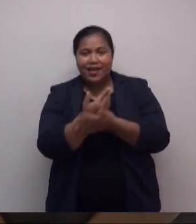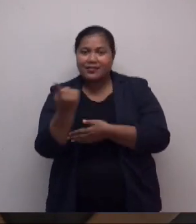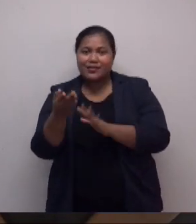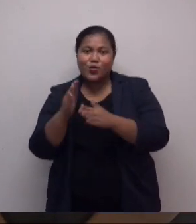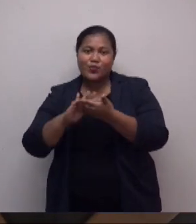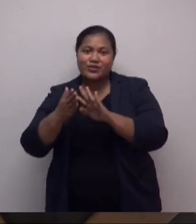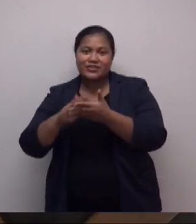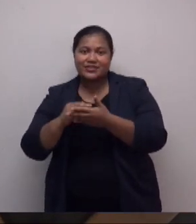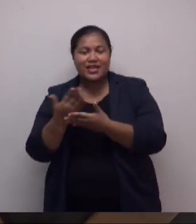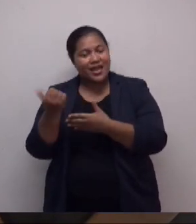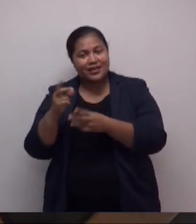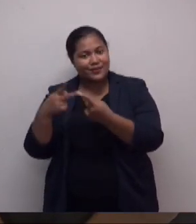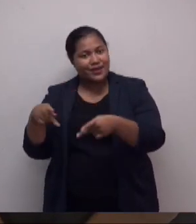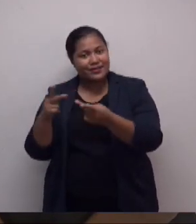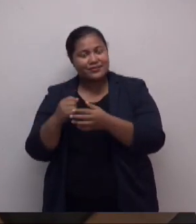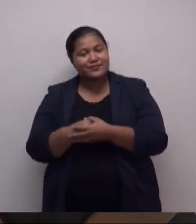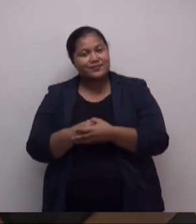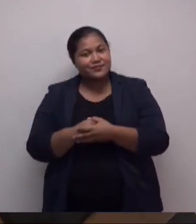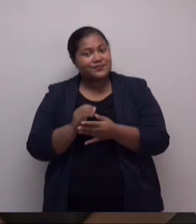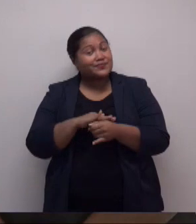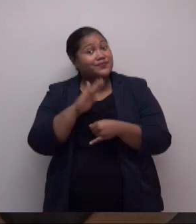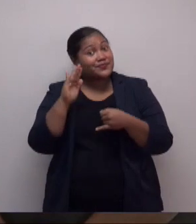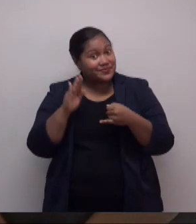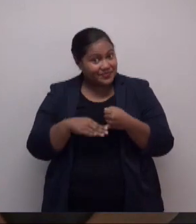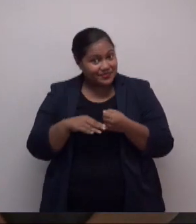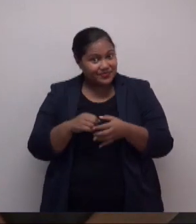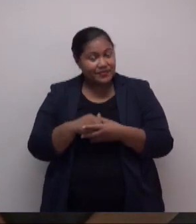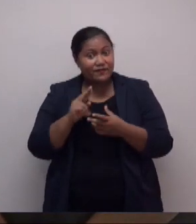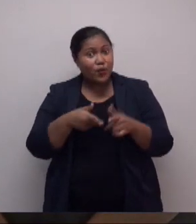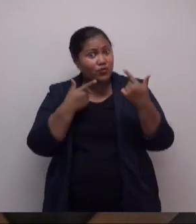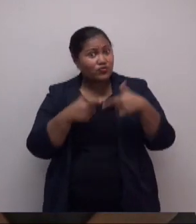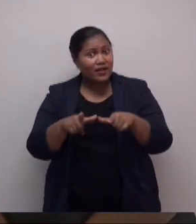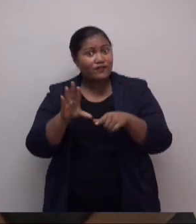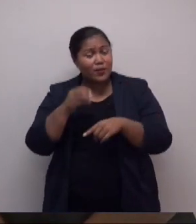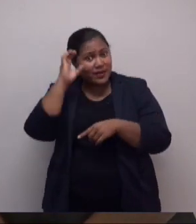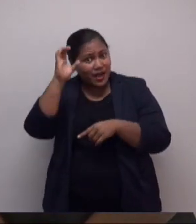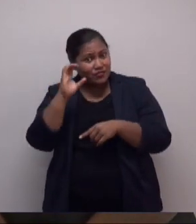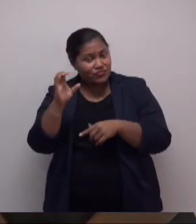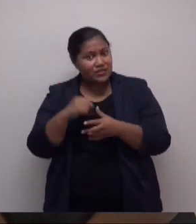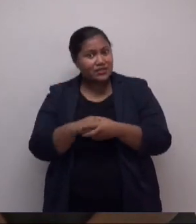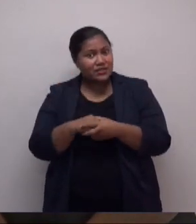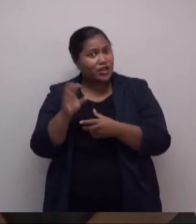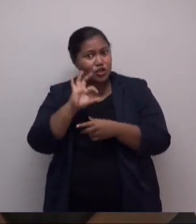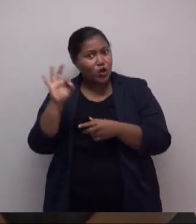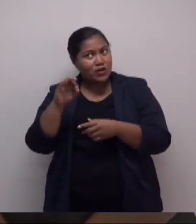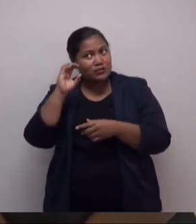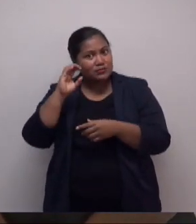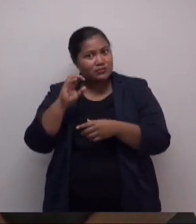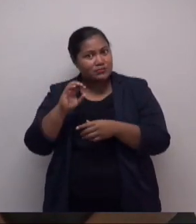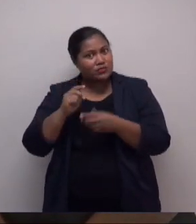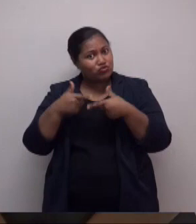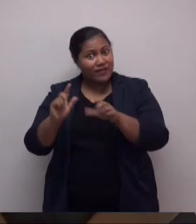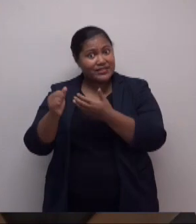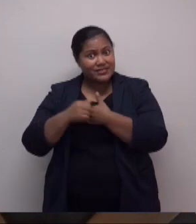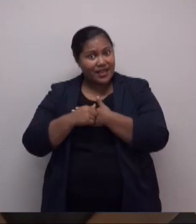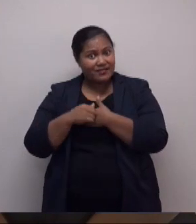communities in any location. Finally, for travelers from countries that are not yet travel-safe partners, fully